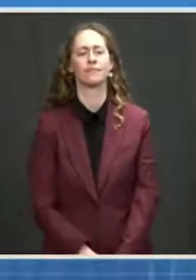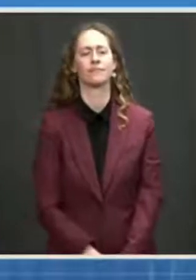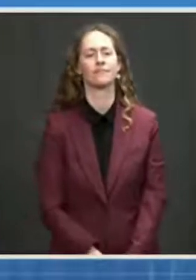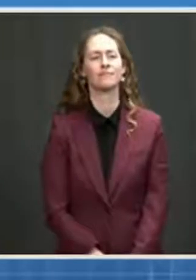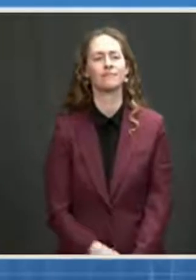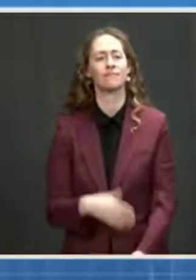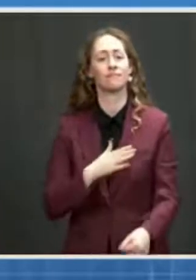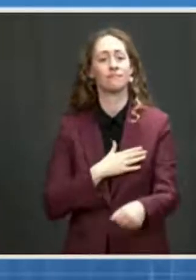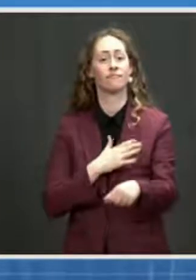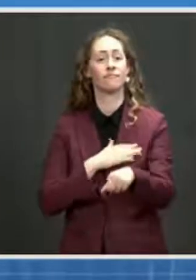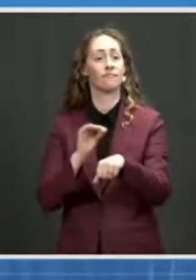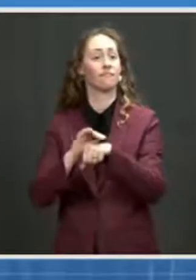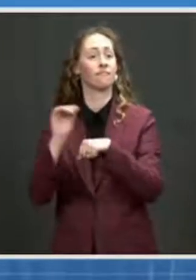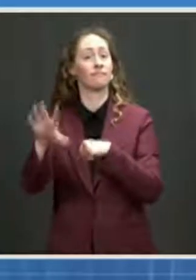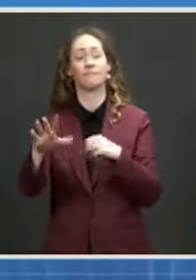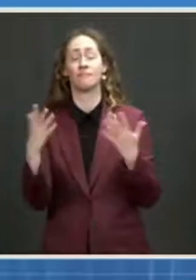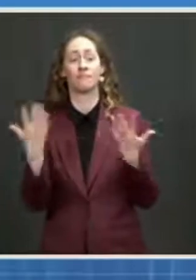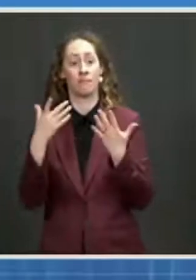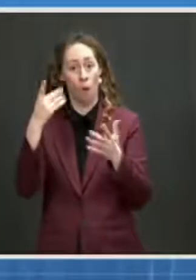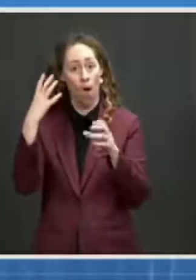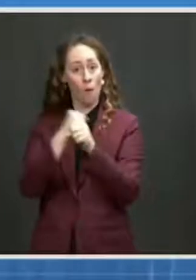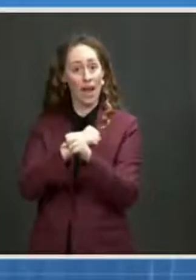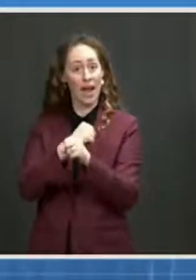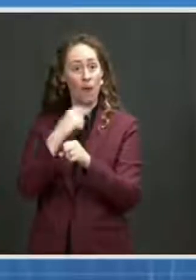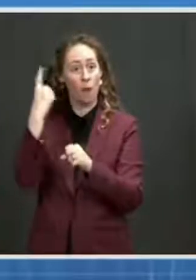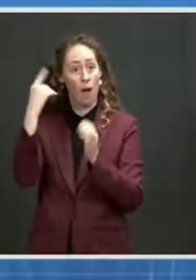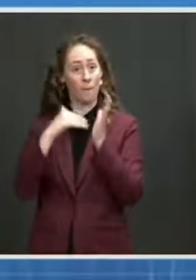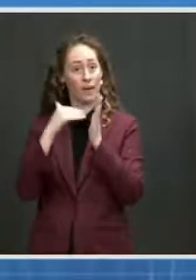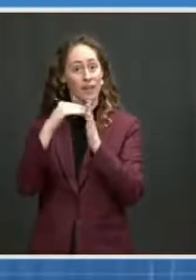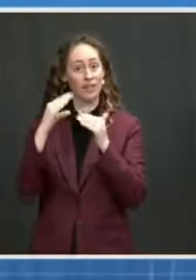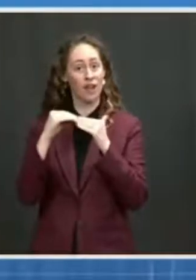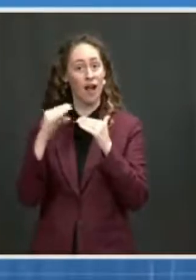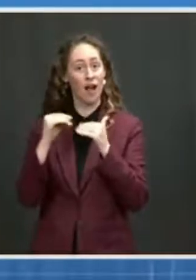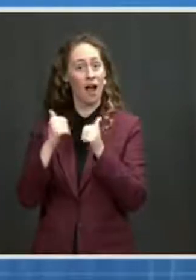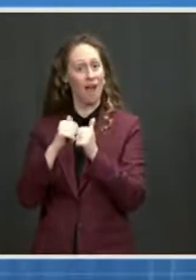get vaccinated, and we can use these doses.